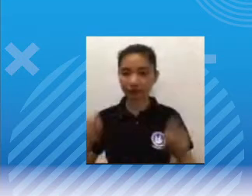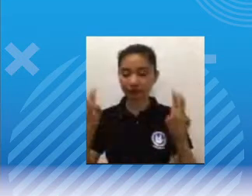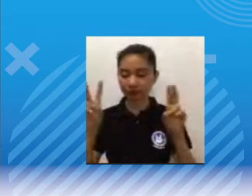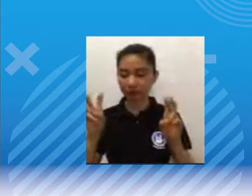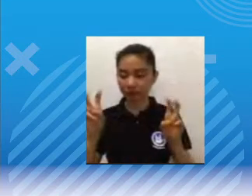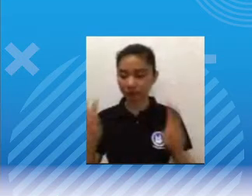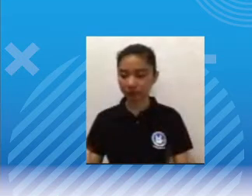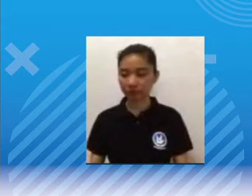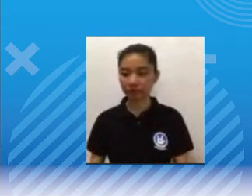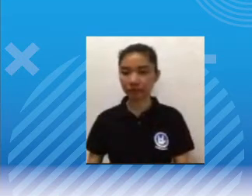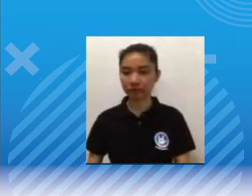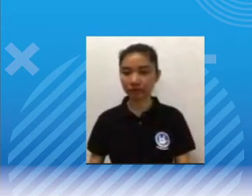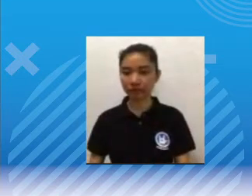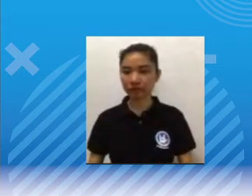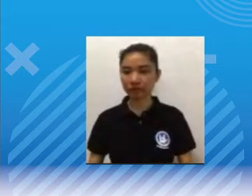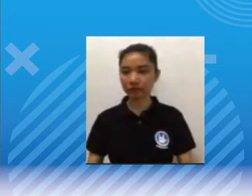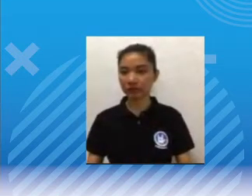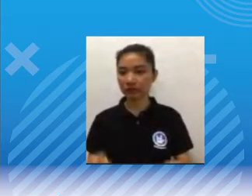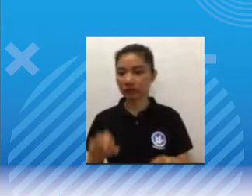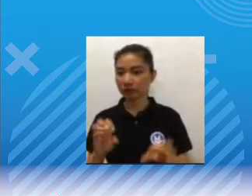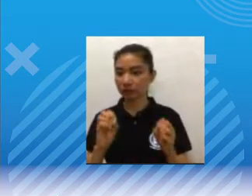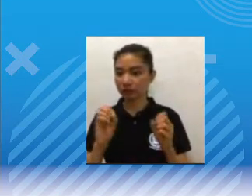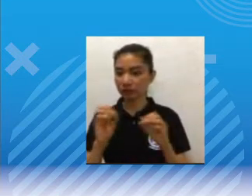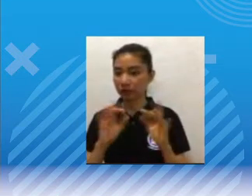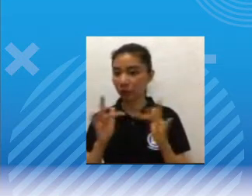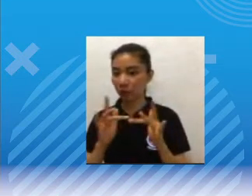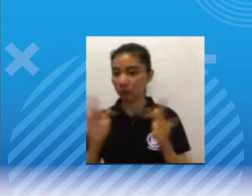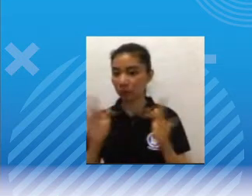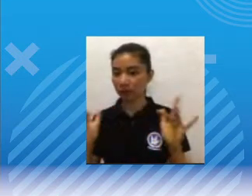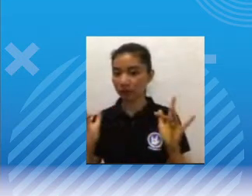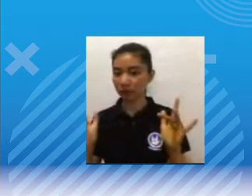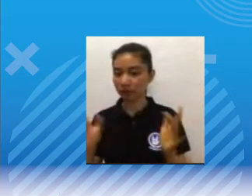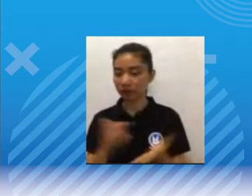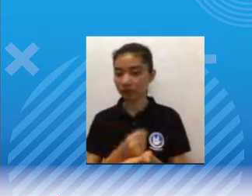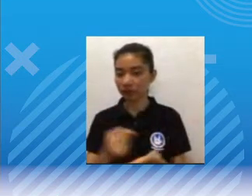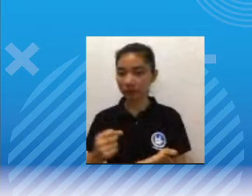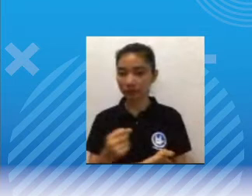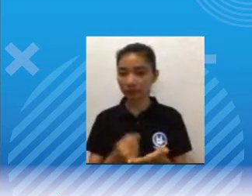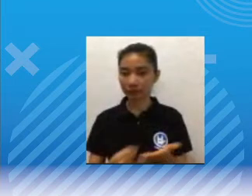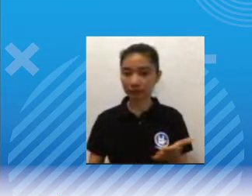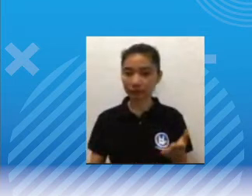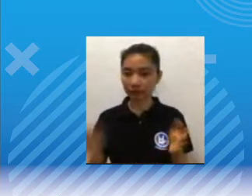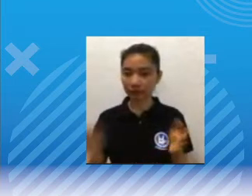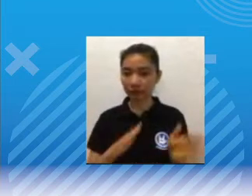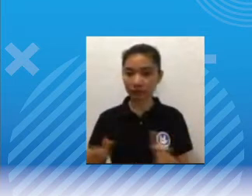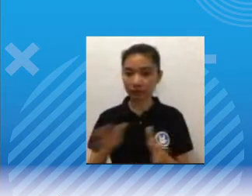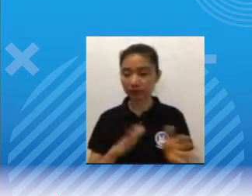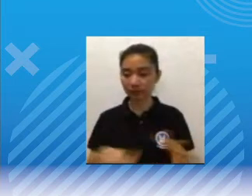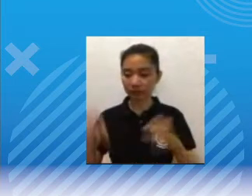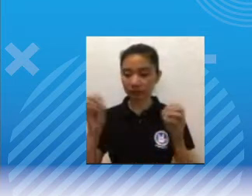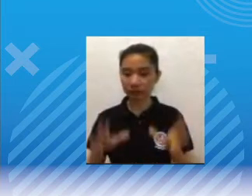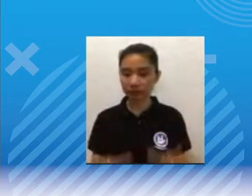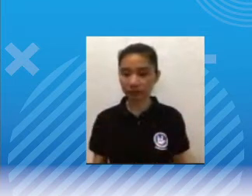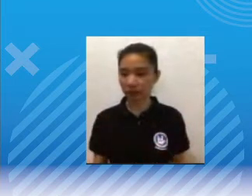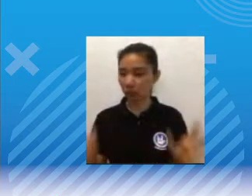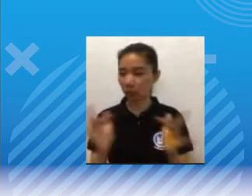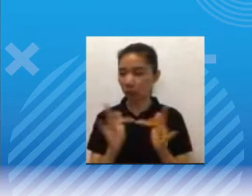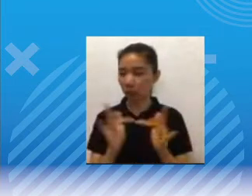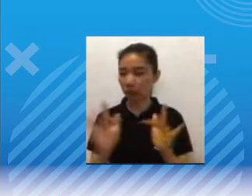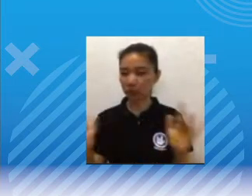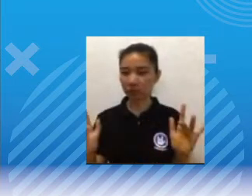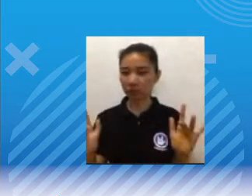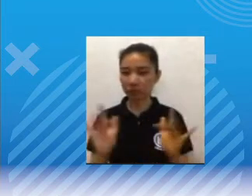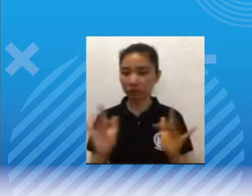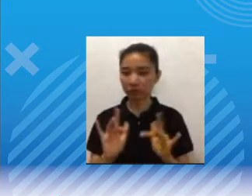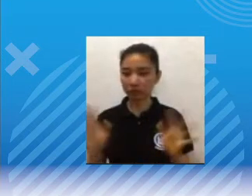you don't have strong supply of well-prepared teachers, nothing else in education can work.